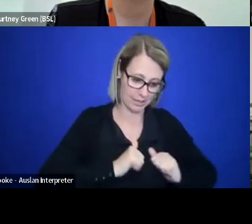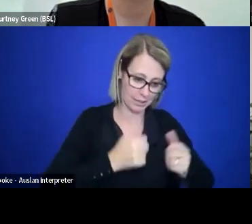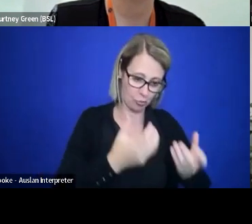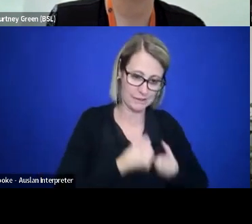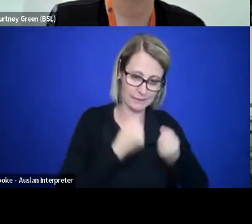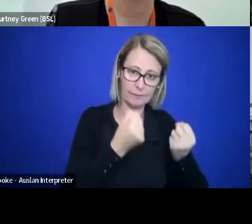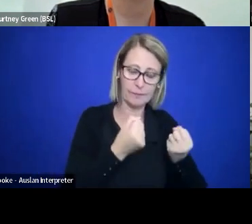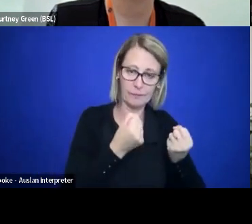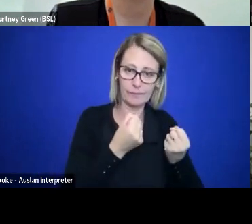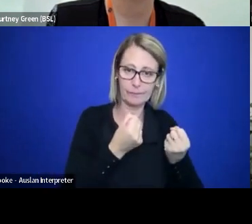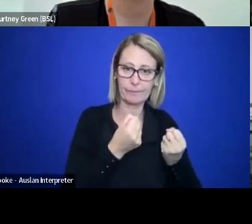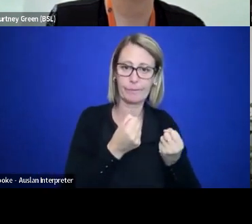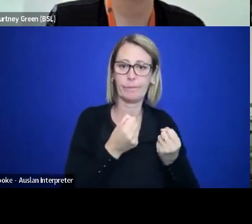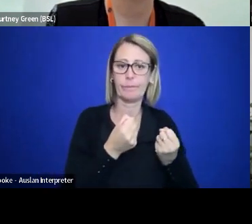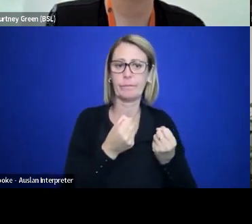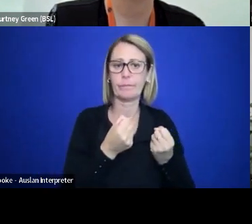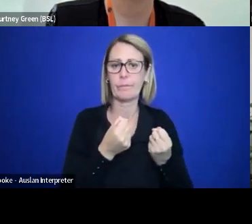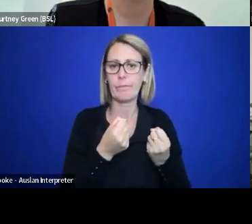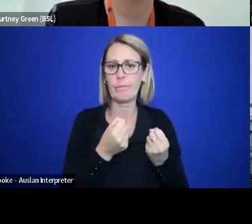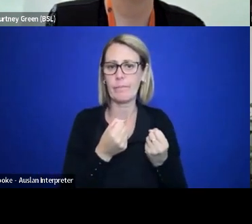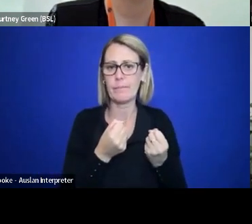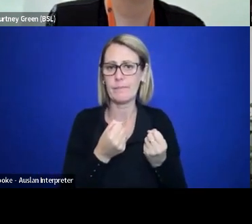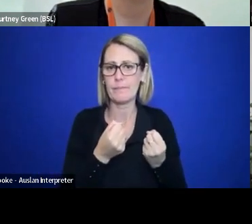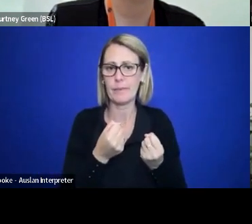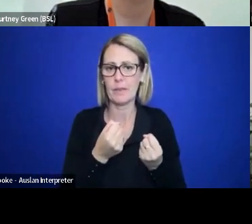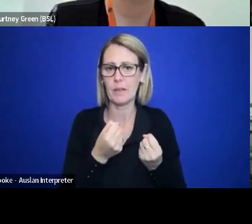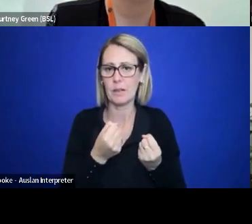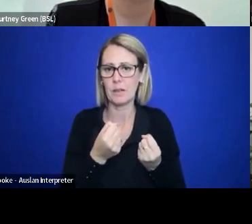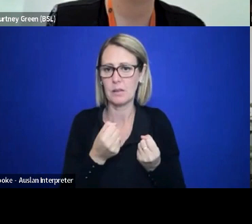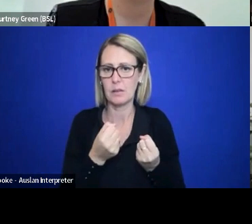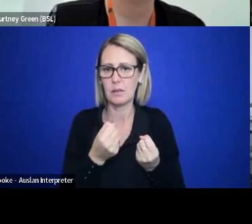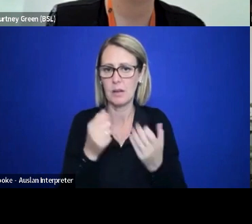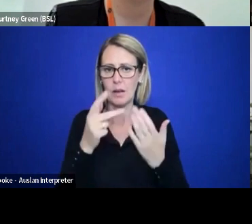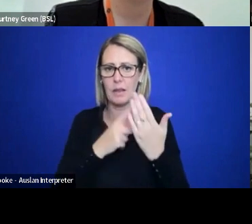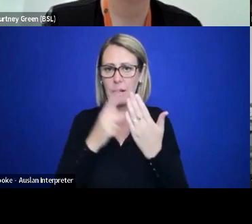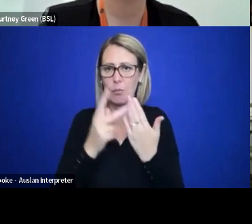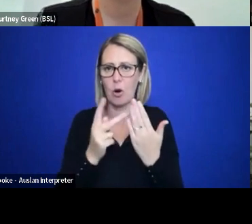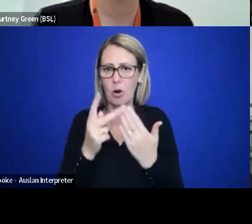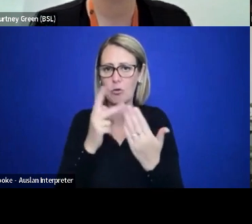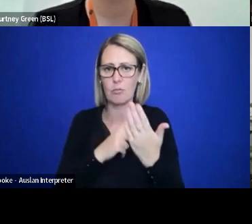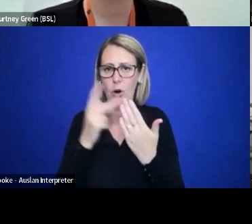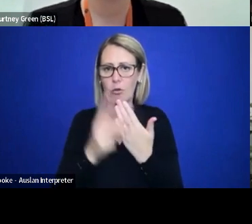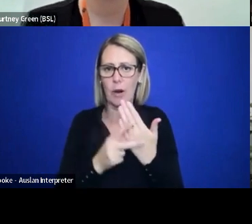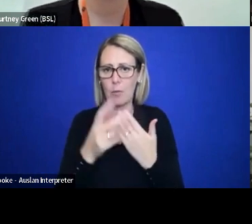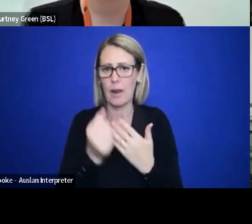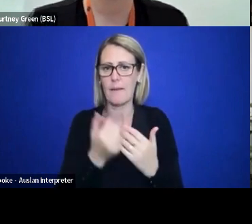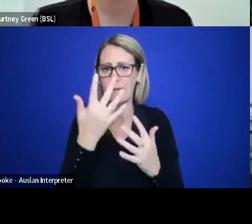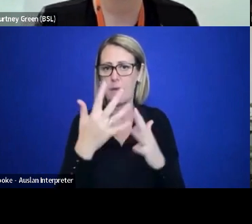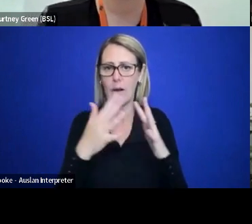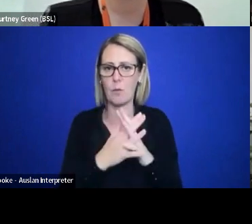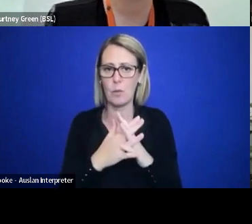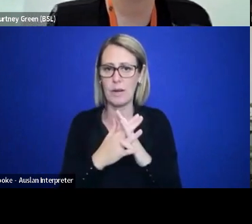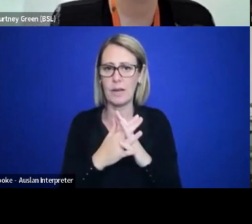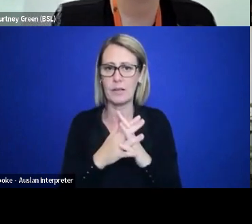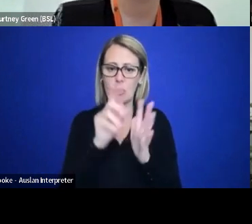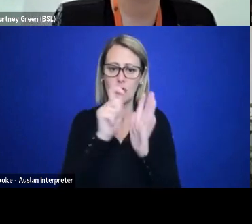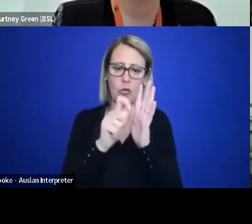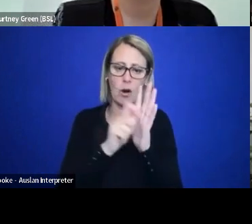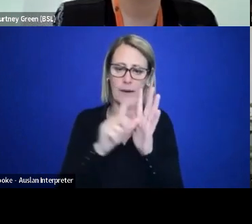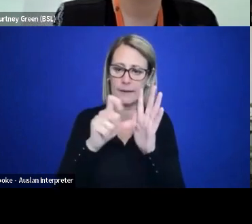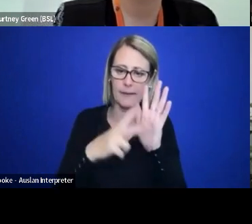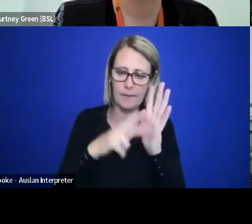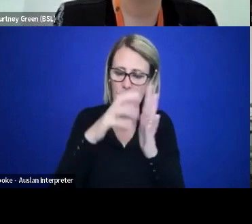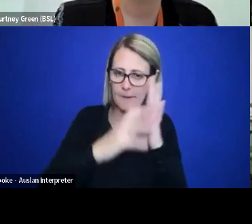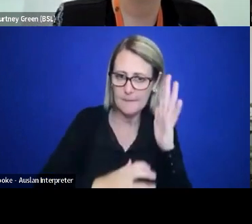and we actually the program went through 5 weeks of writing resumes, helping